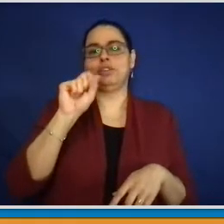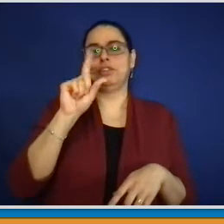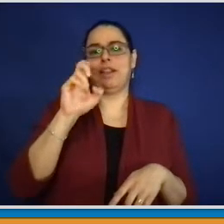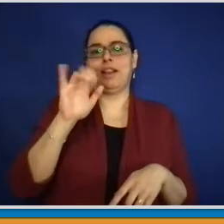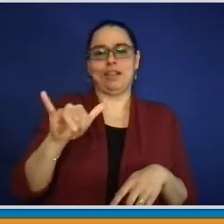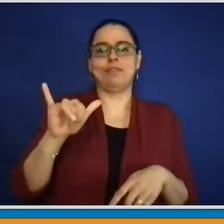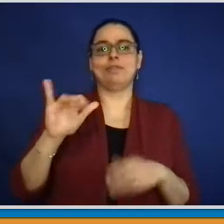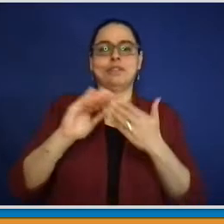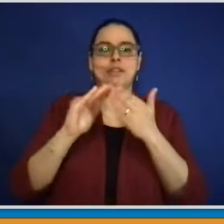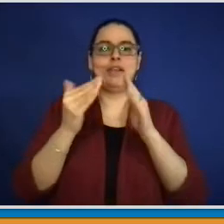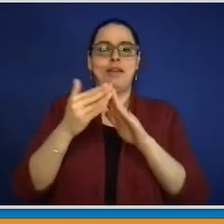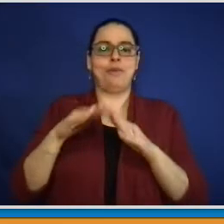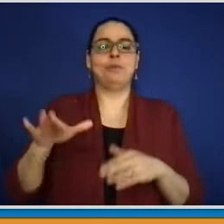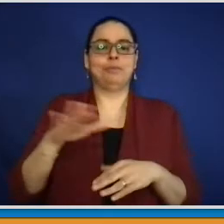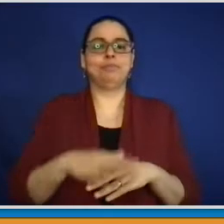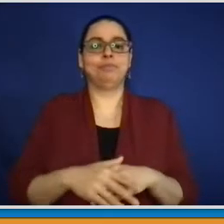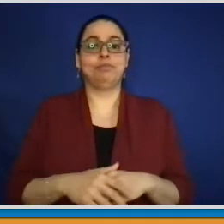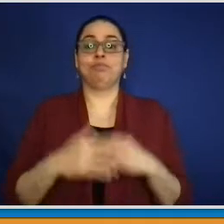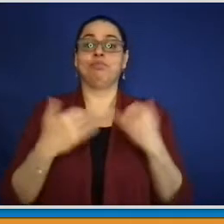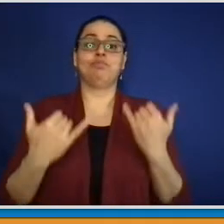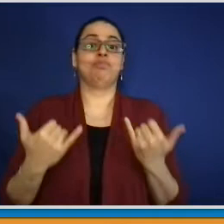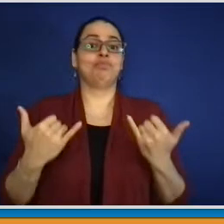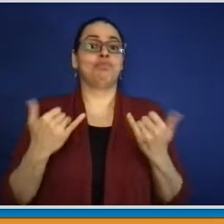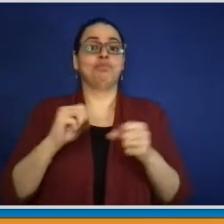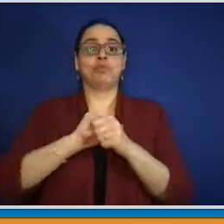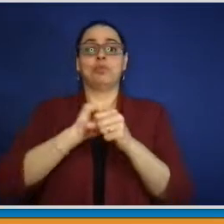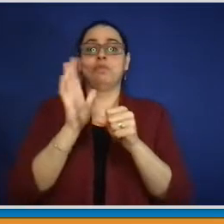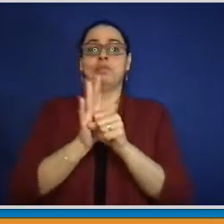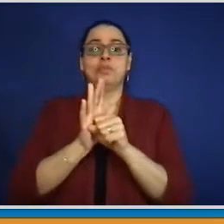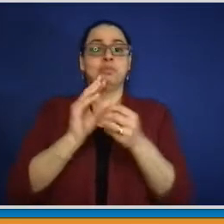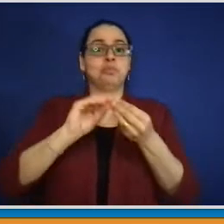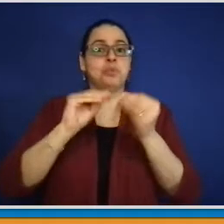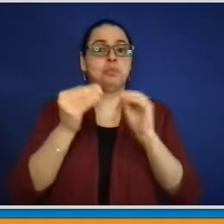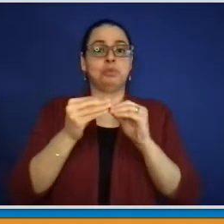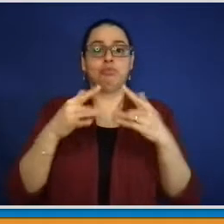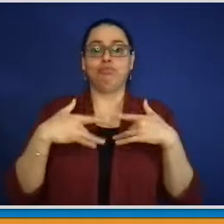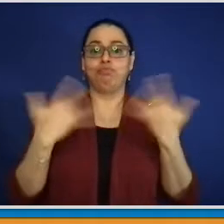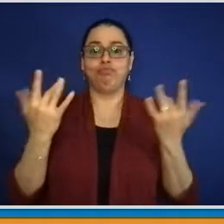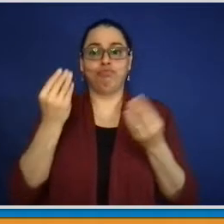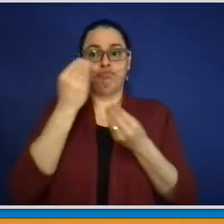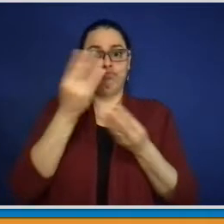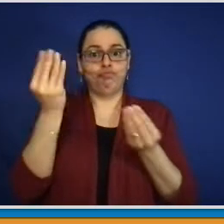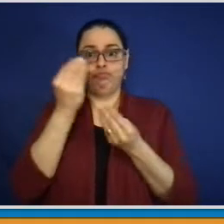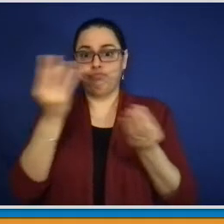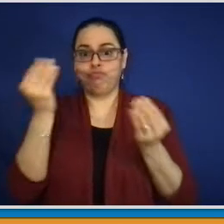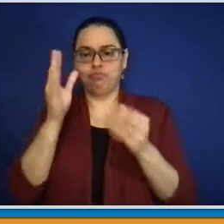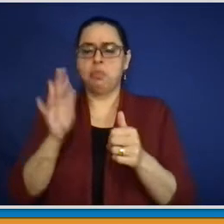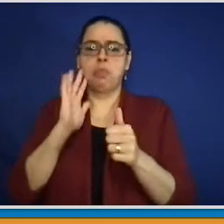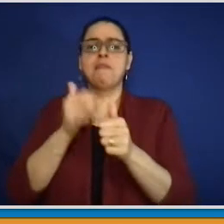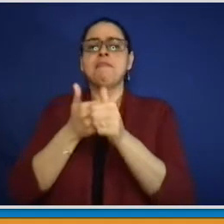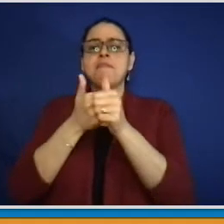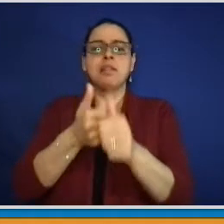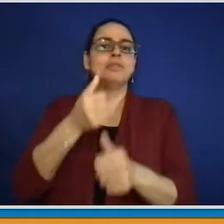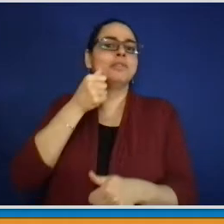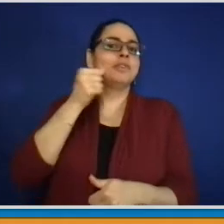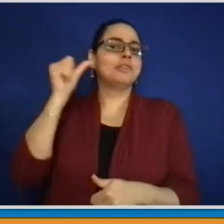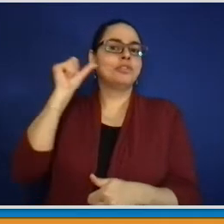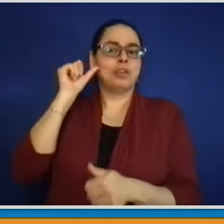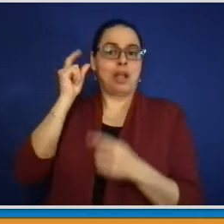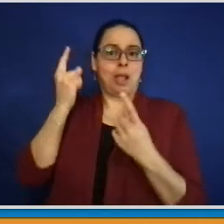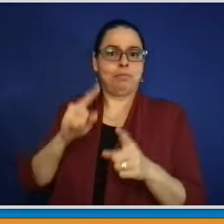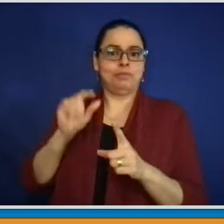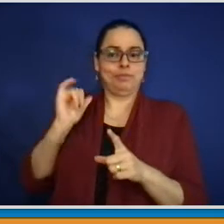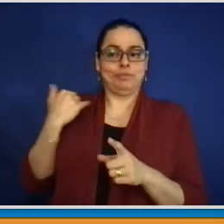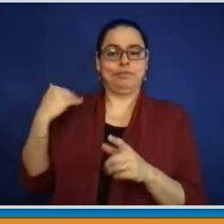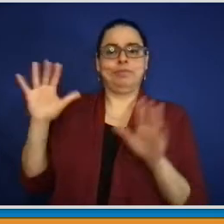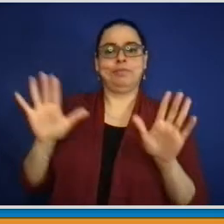York State tracker up for Monday, so we're working off of Sunday's numbers. As of yesterday, we had 5,233 active cases